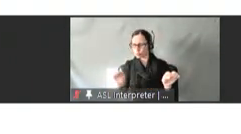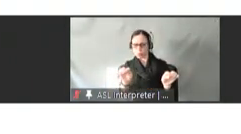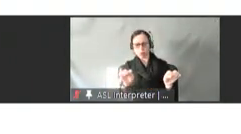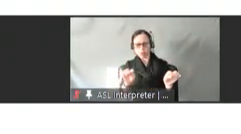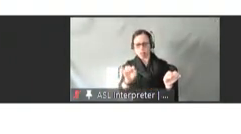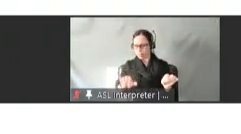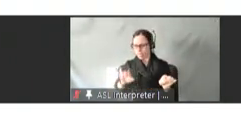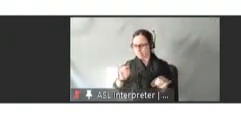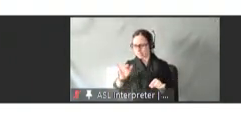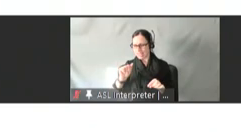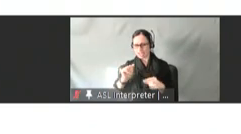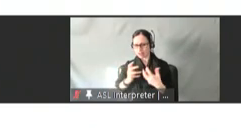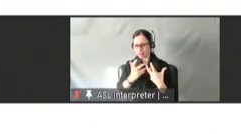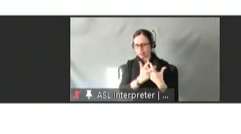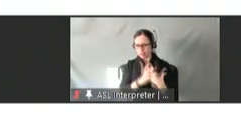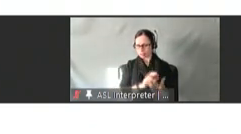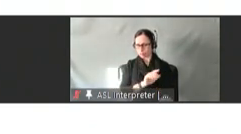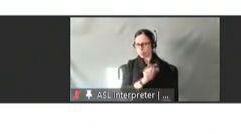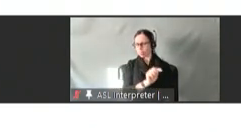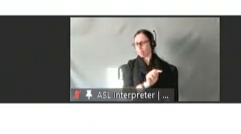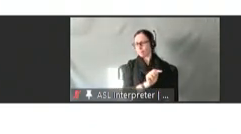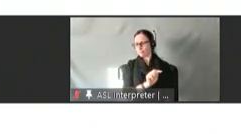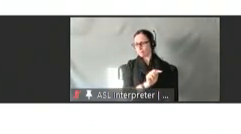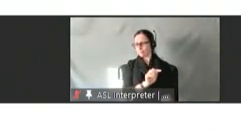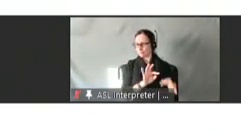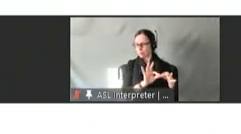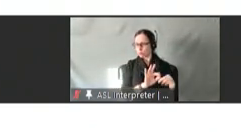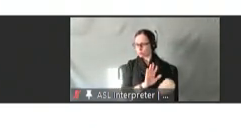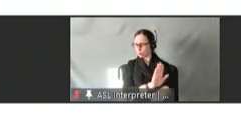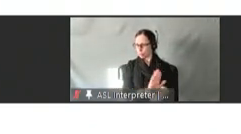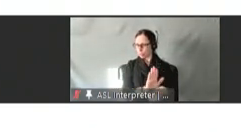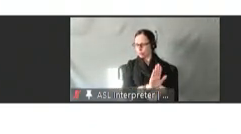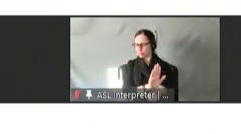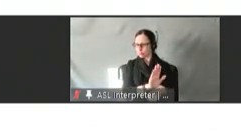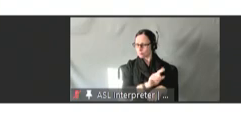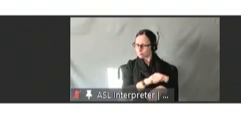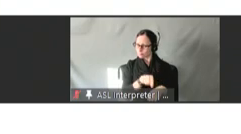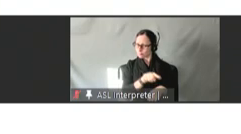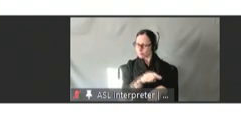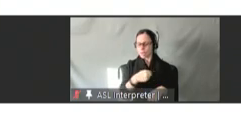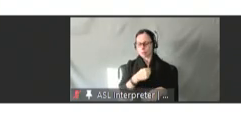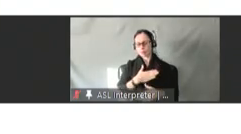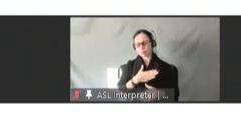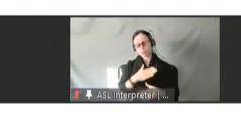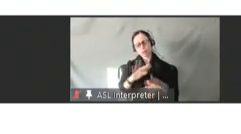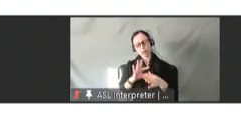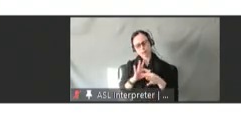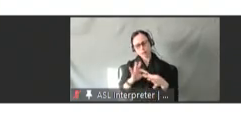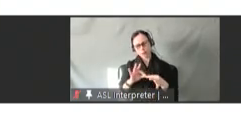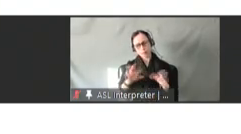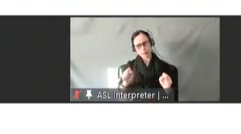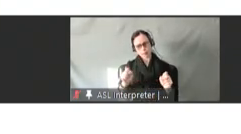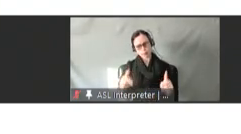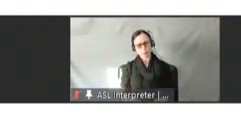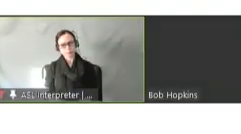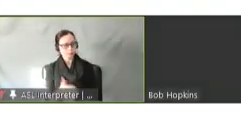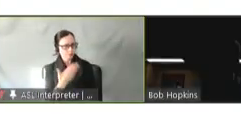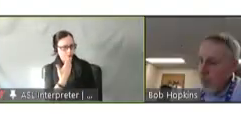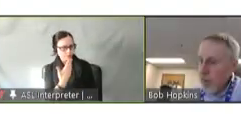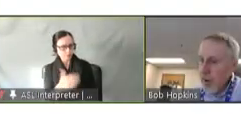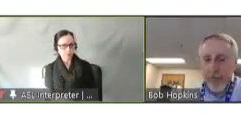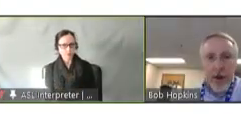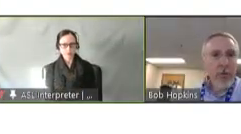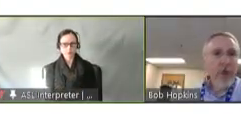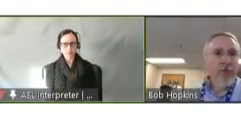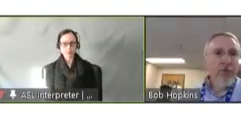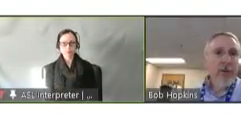data belongs. I appreciate the opportunity to give comment. Thank you. Thank you, Ms. Wrangham.